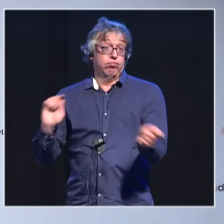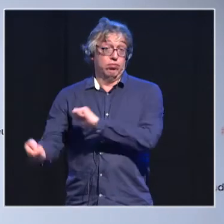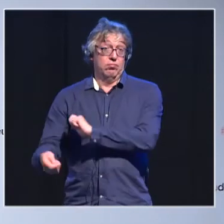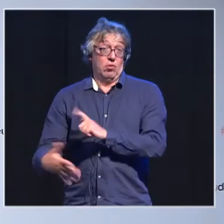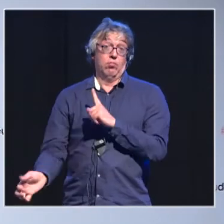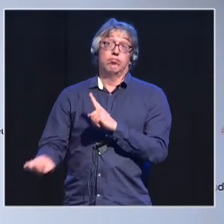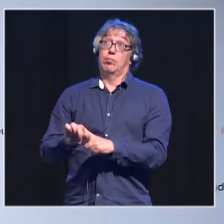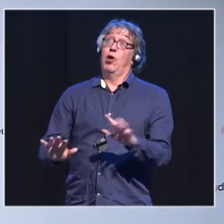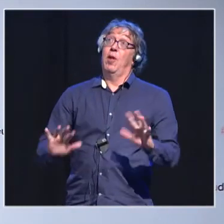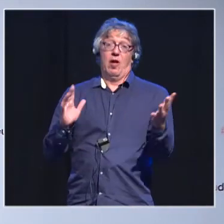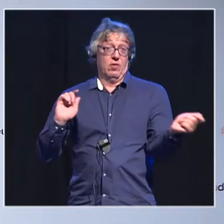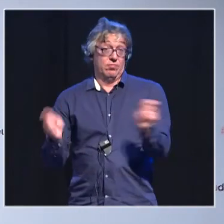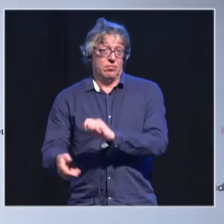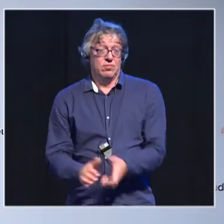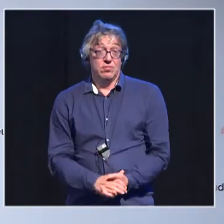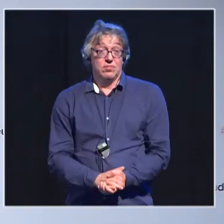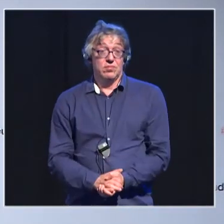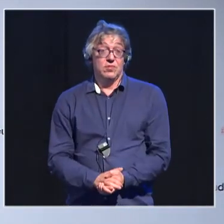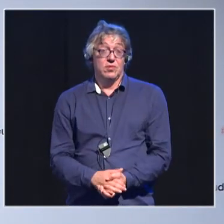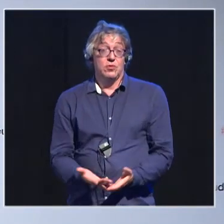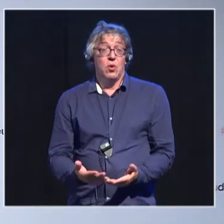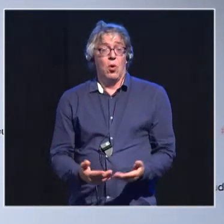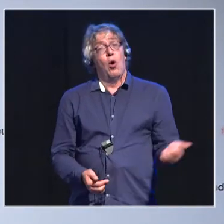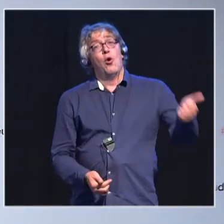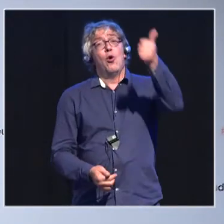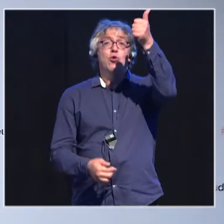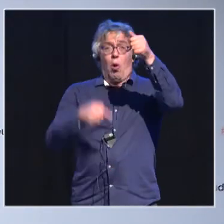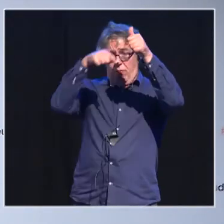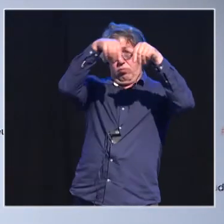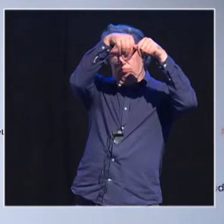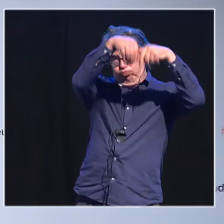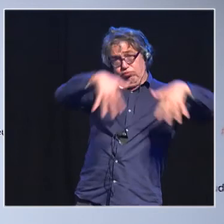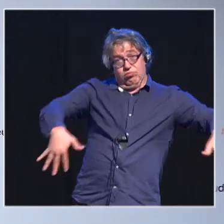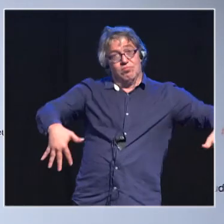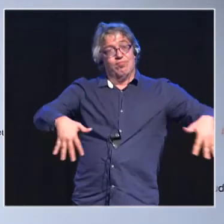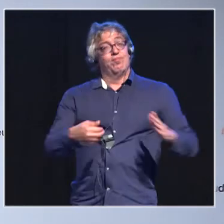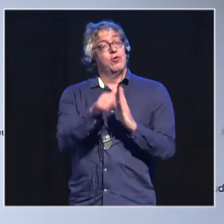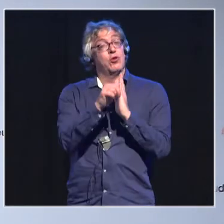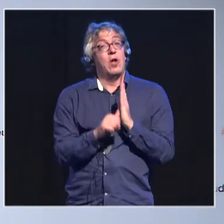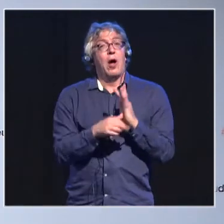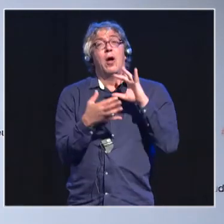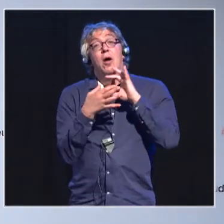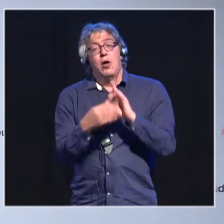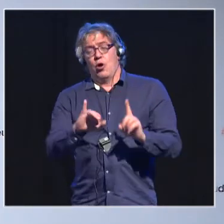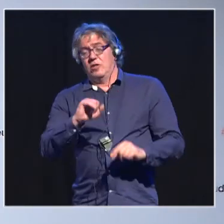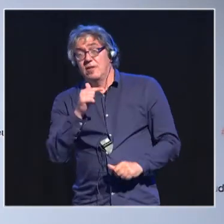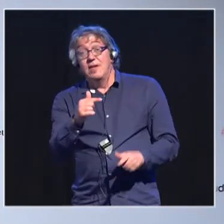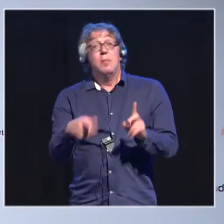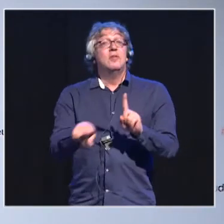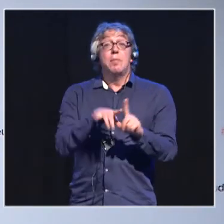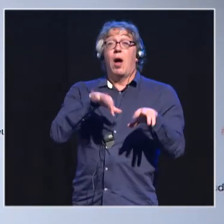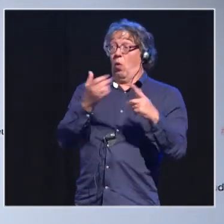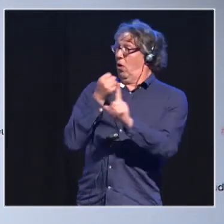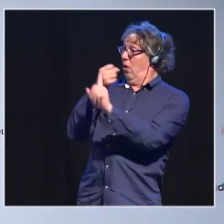this is that when we think about the top-down agenda, it's not just about ICT and connectivity, it's also about how do we transform the sectors.